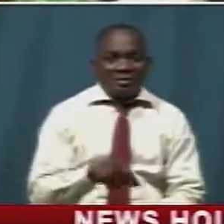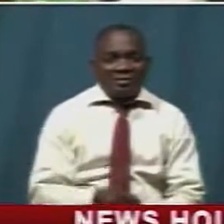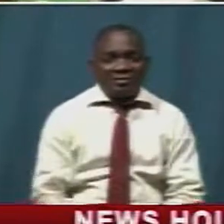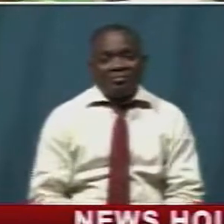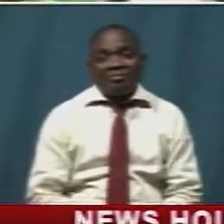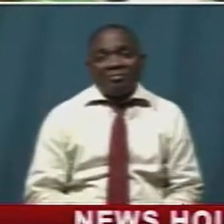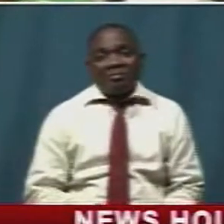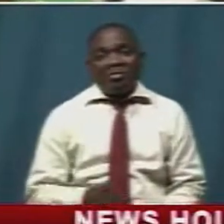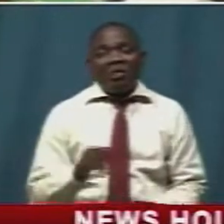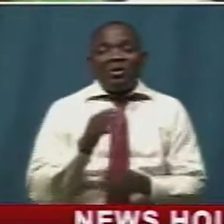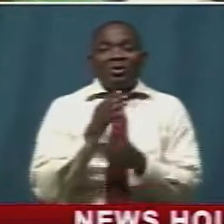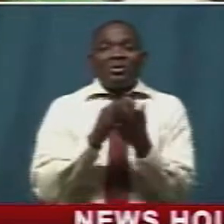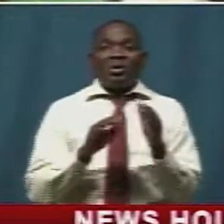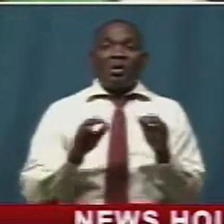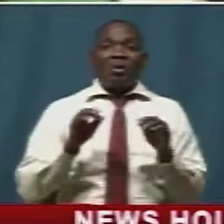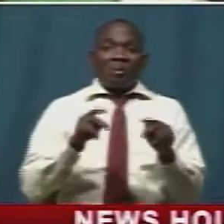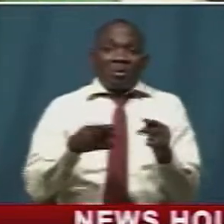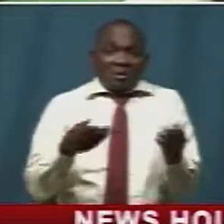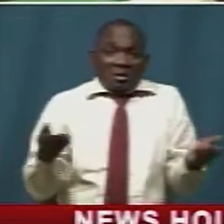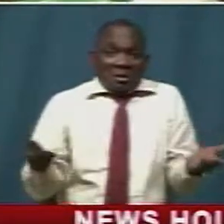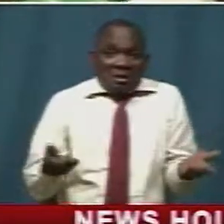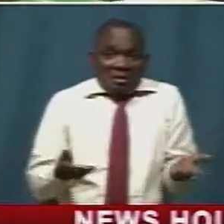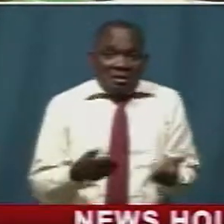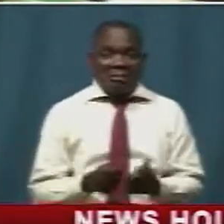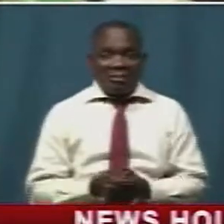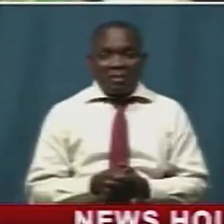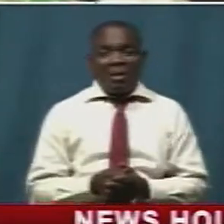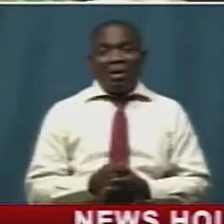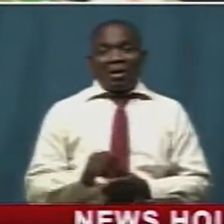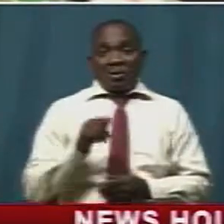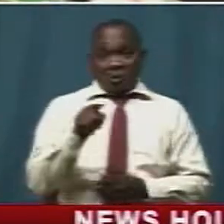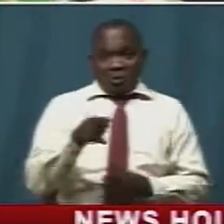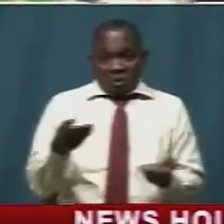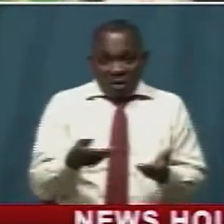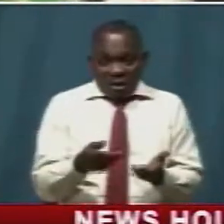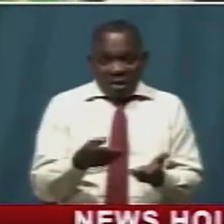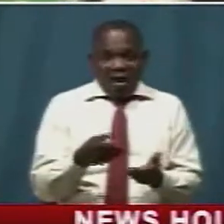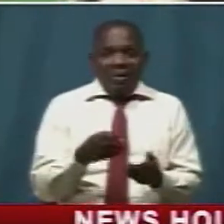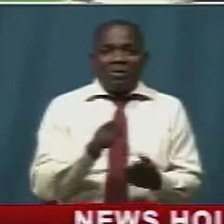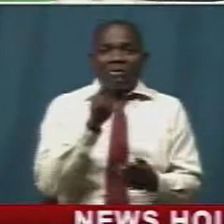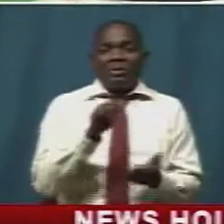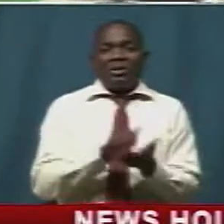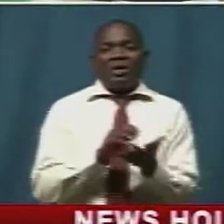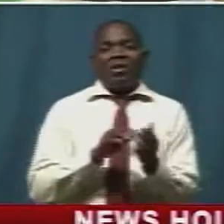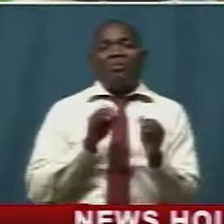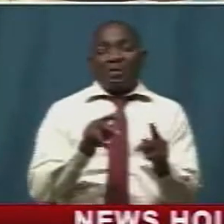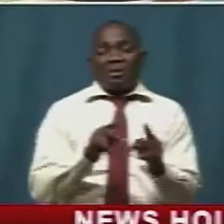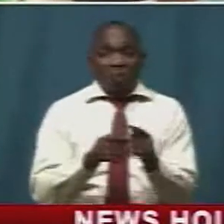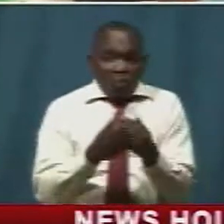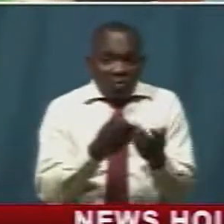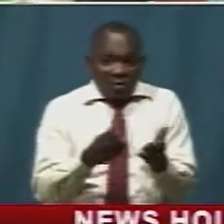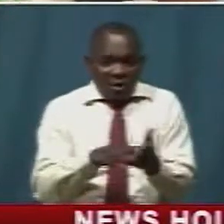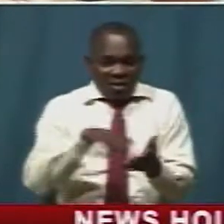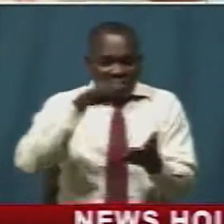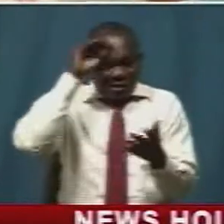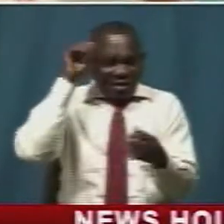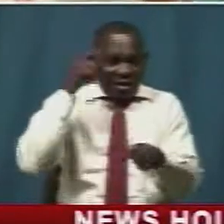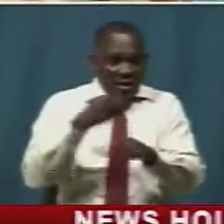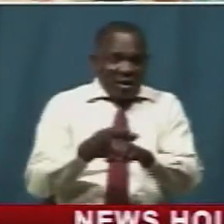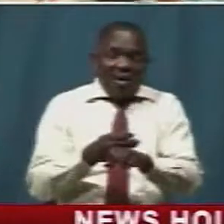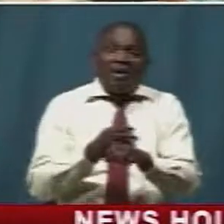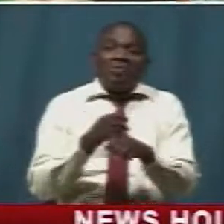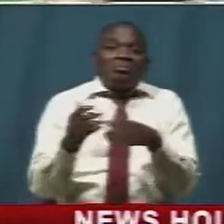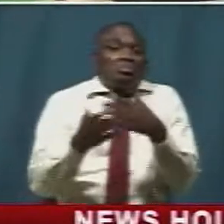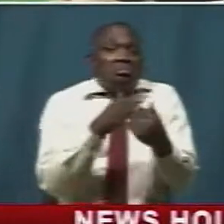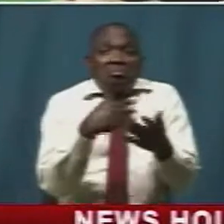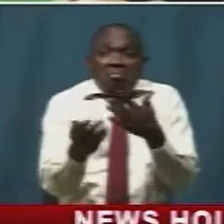Part of the opportunity at effort is why you are here. Take it from me. It doesn't